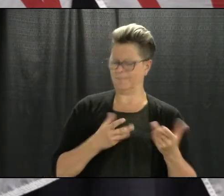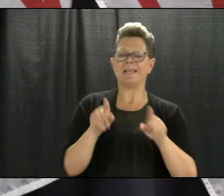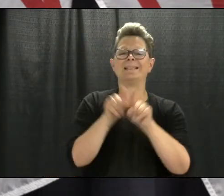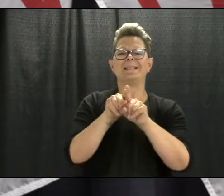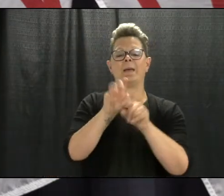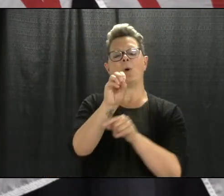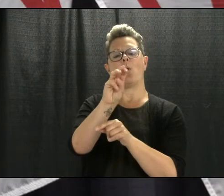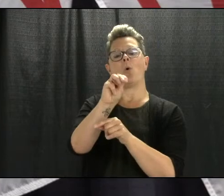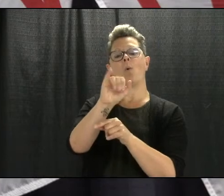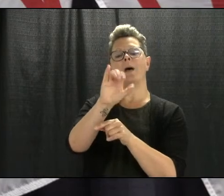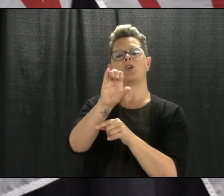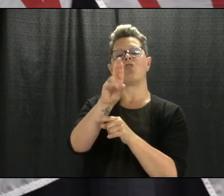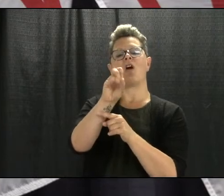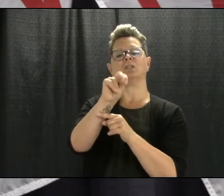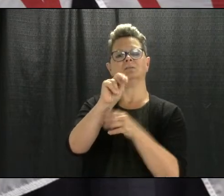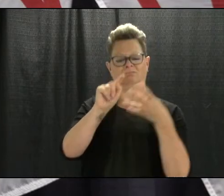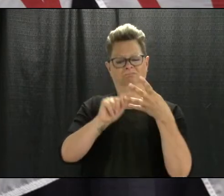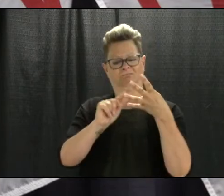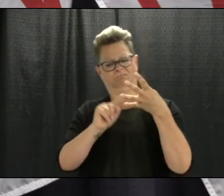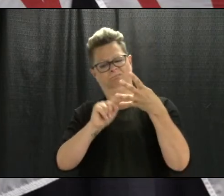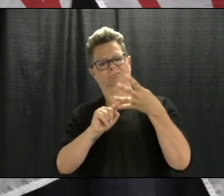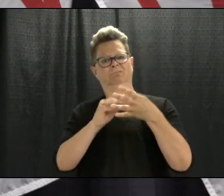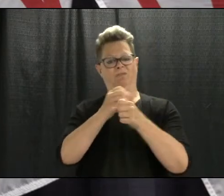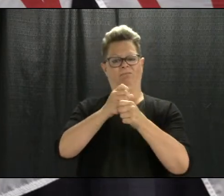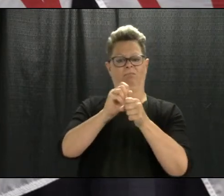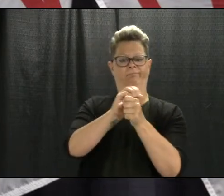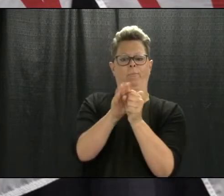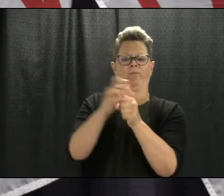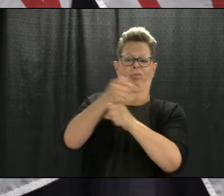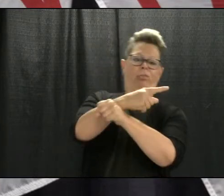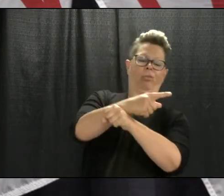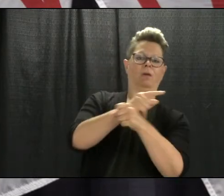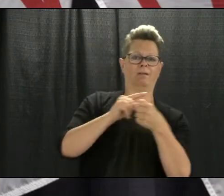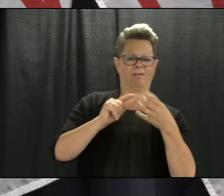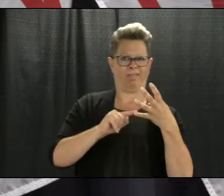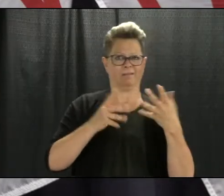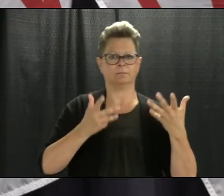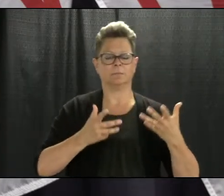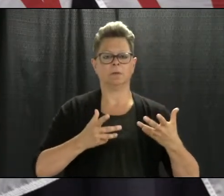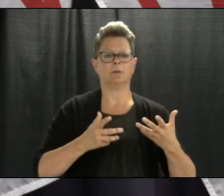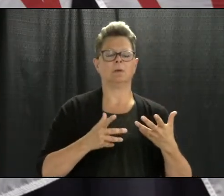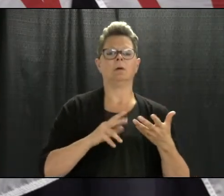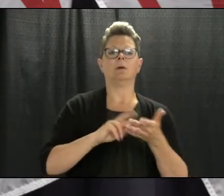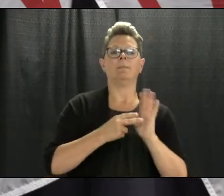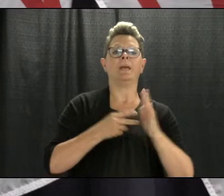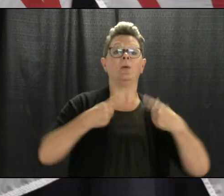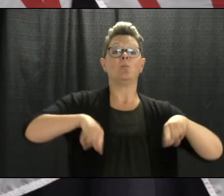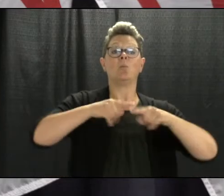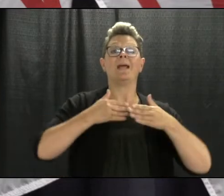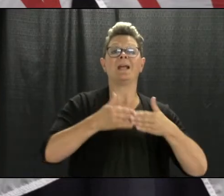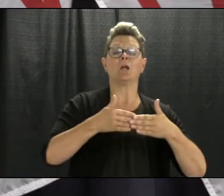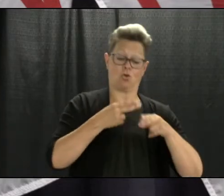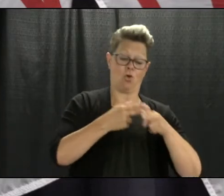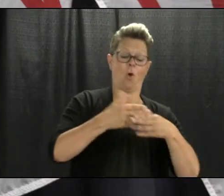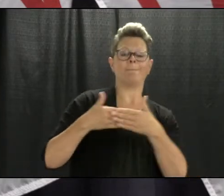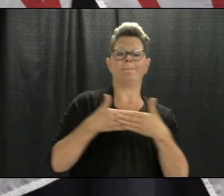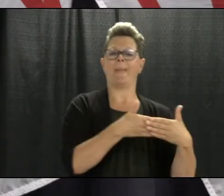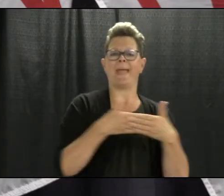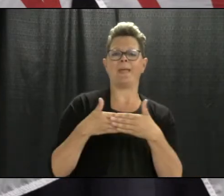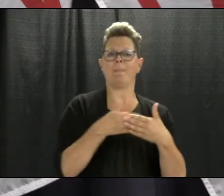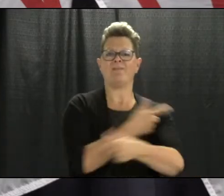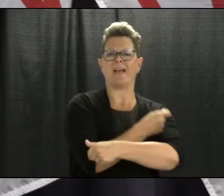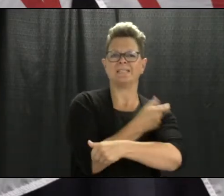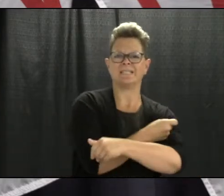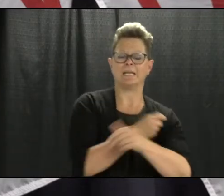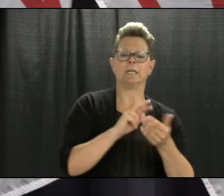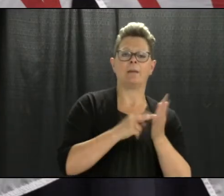Omicron, to what we've seen during Omicron. So all this the studies of we call it the baby, we finally call it baby peds vaccine here. Oh. So that